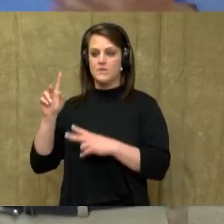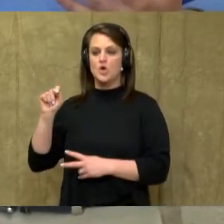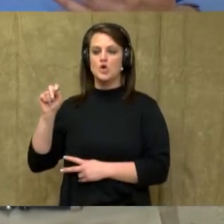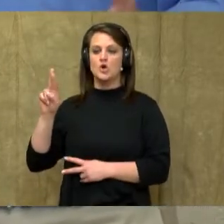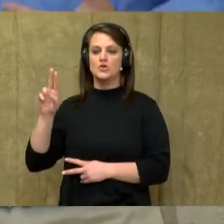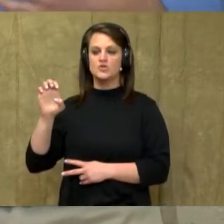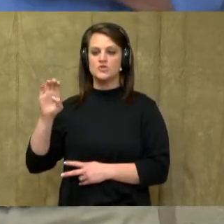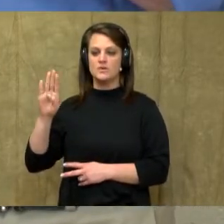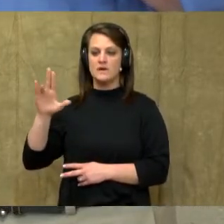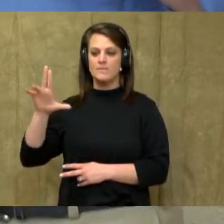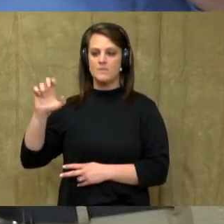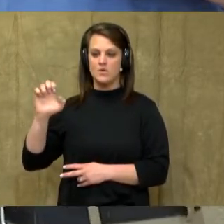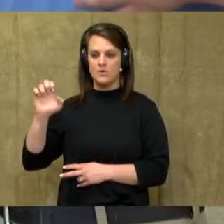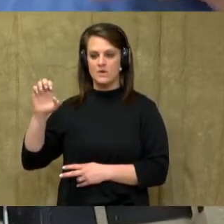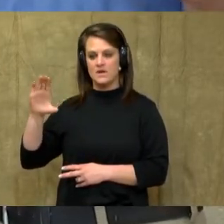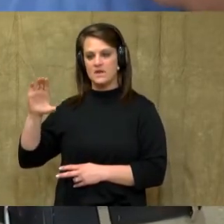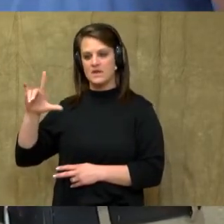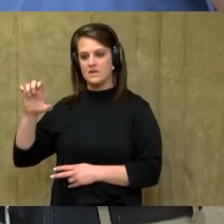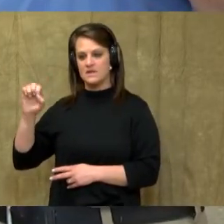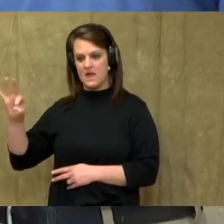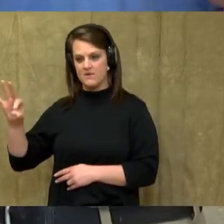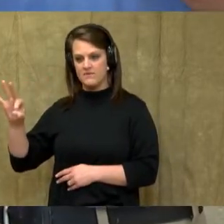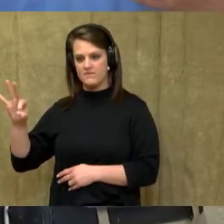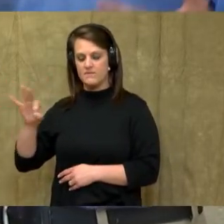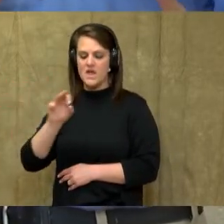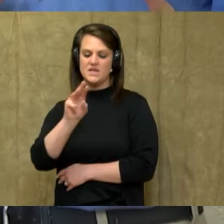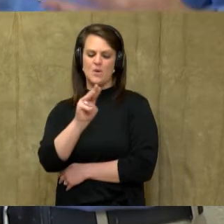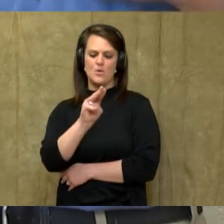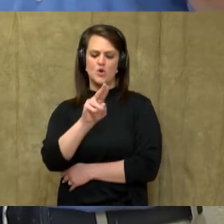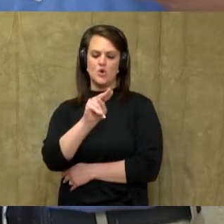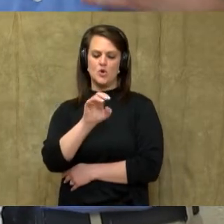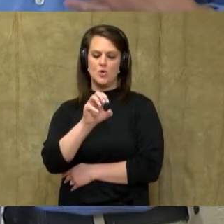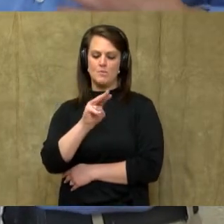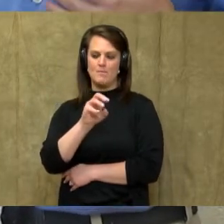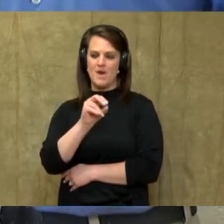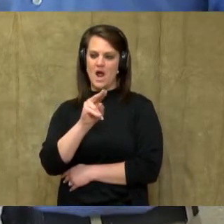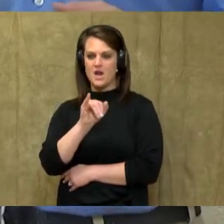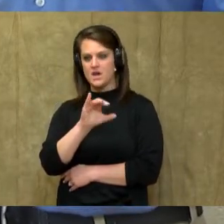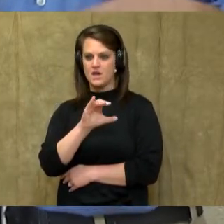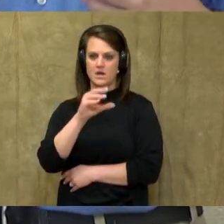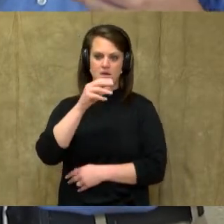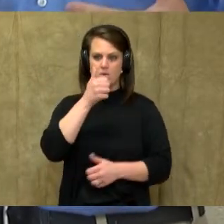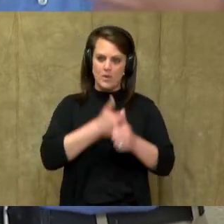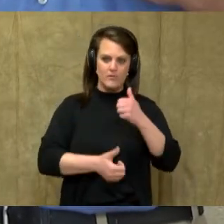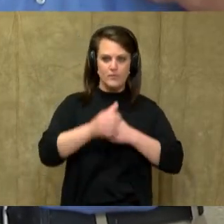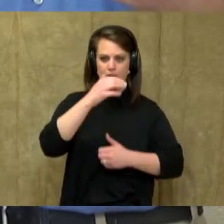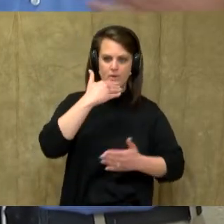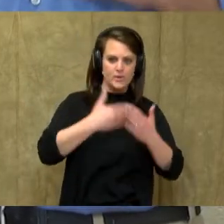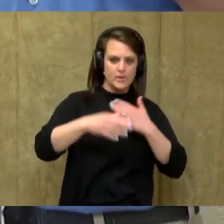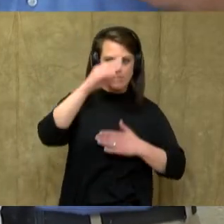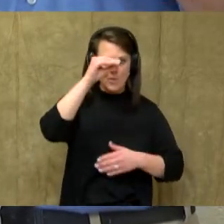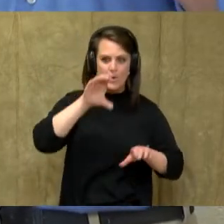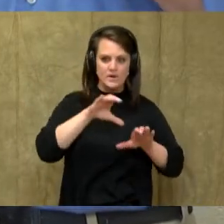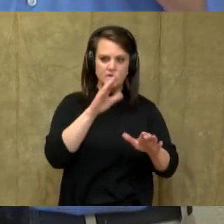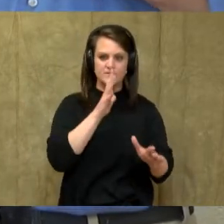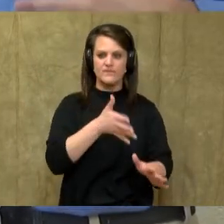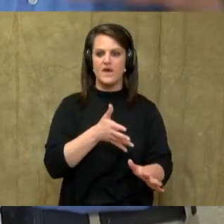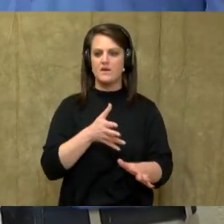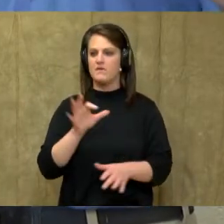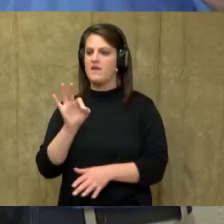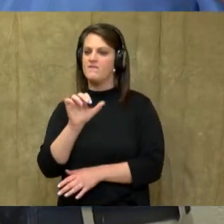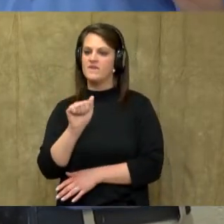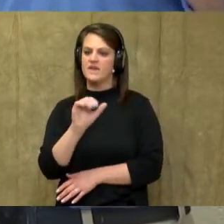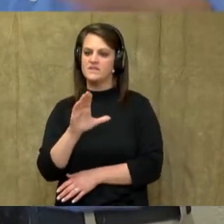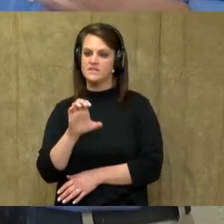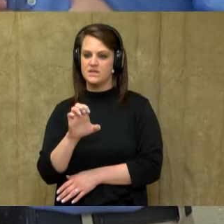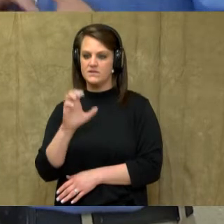treble clef. These mnemonic devices, every good boy does fine, and F-A-C-E, face,